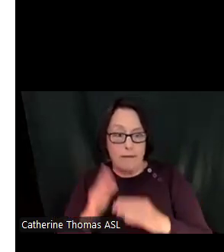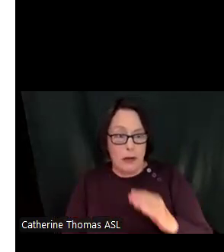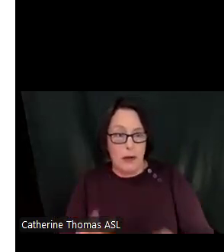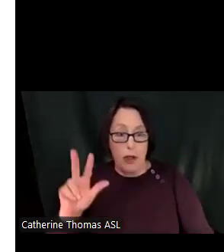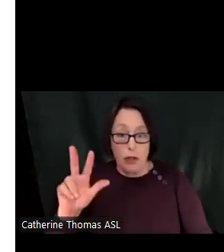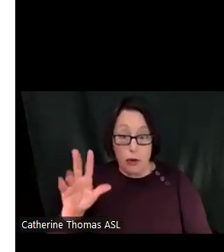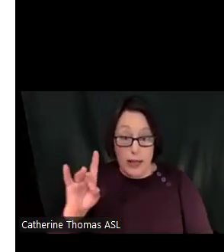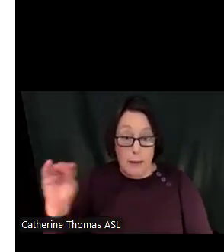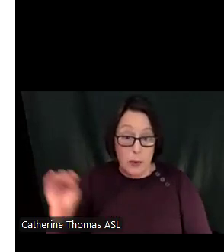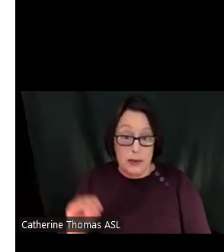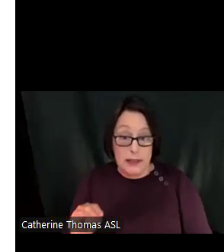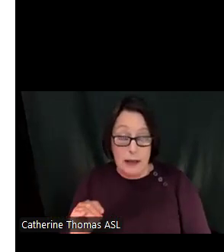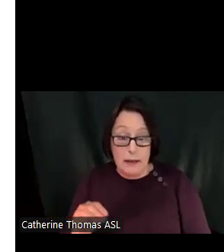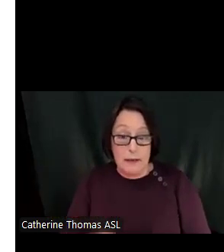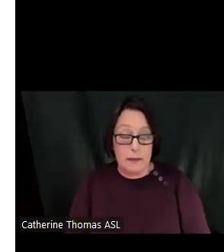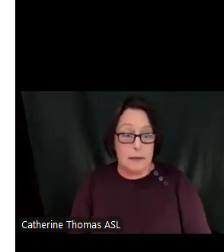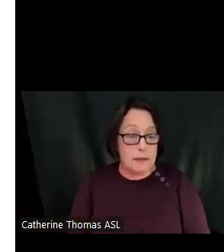38%.